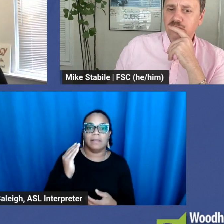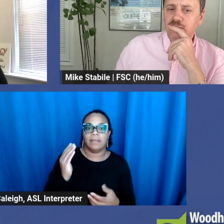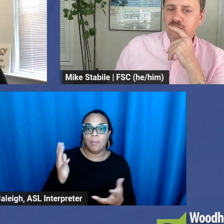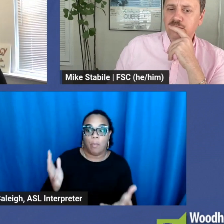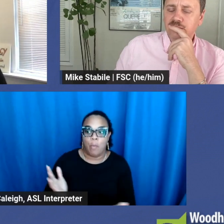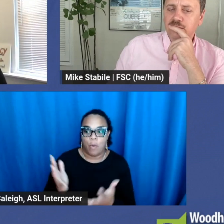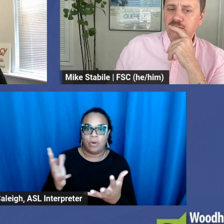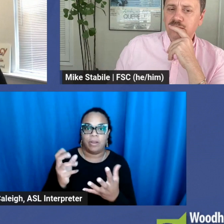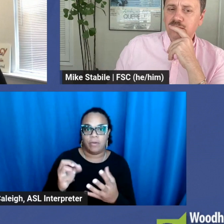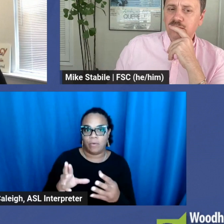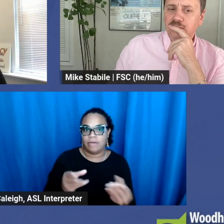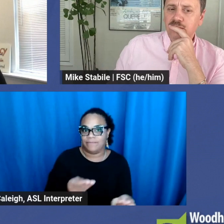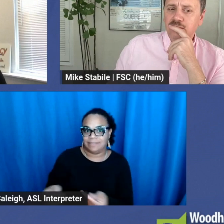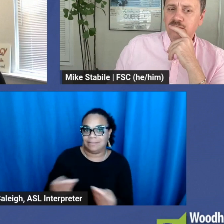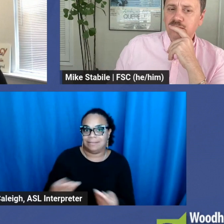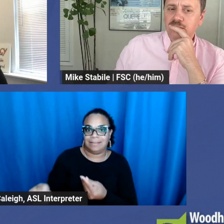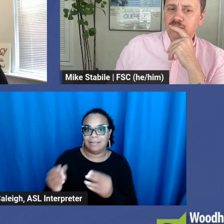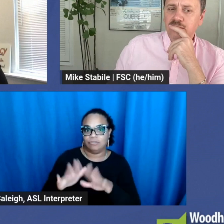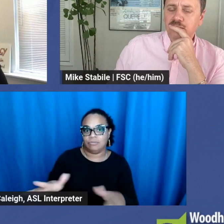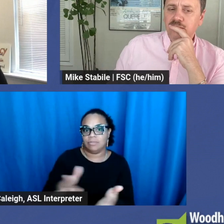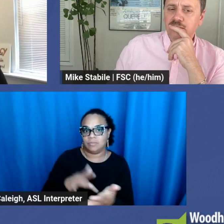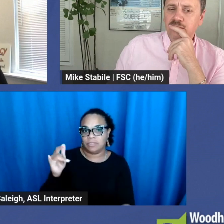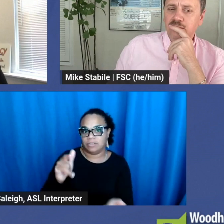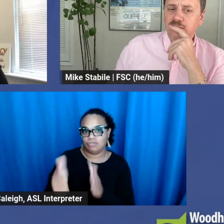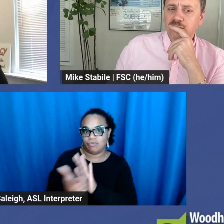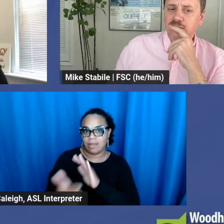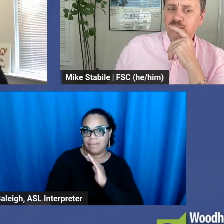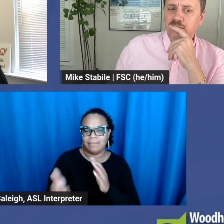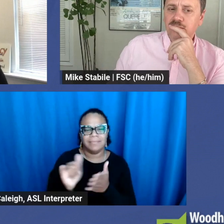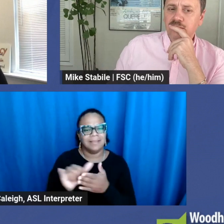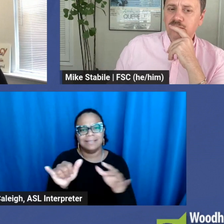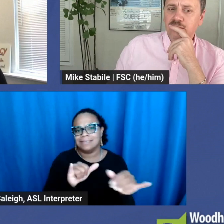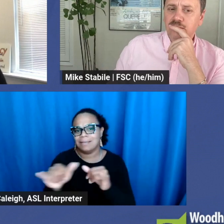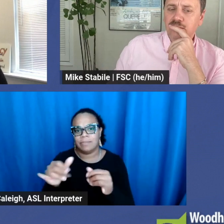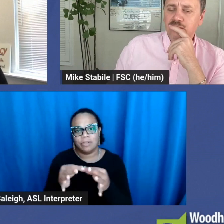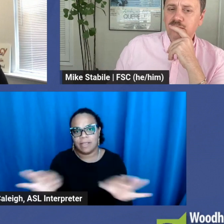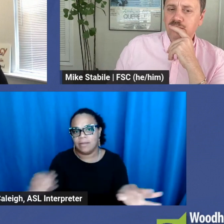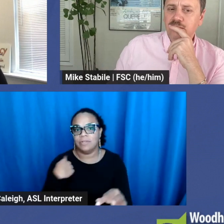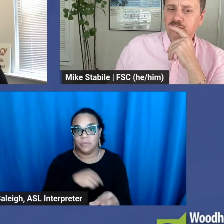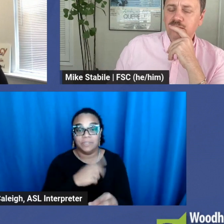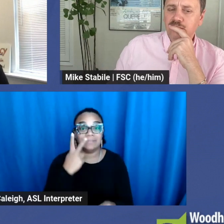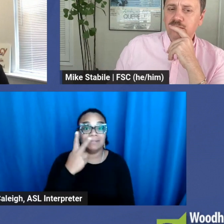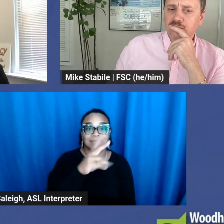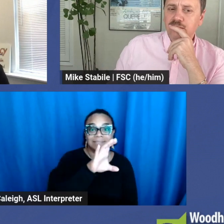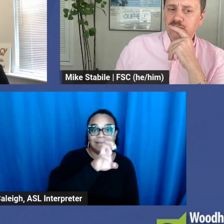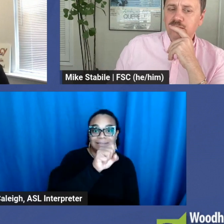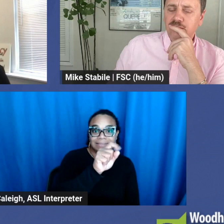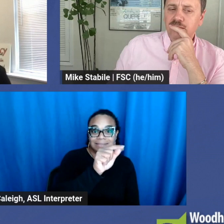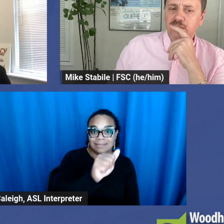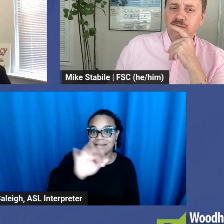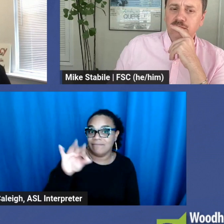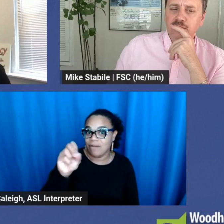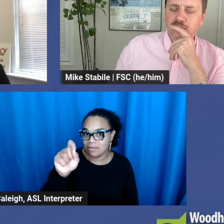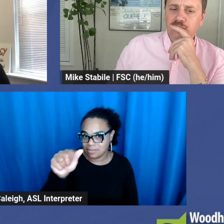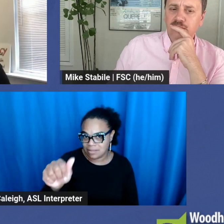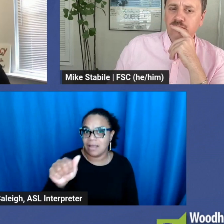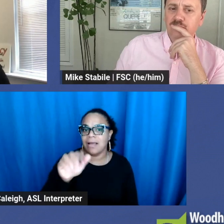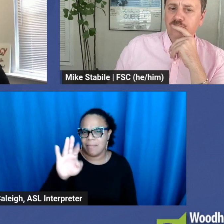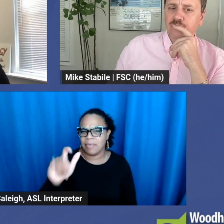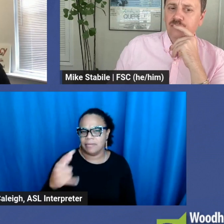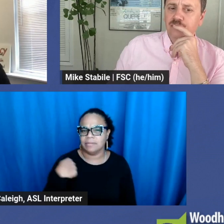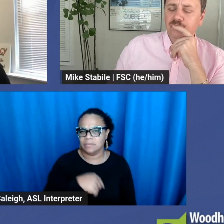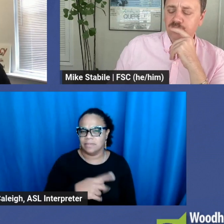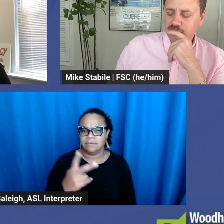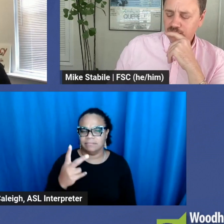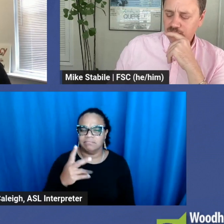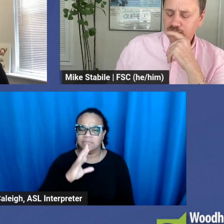exploitation crimes on those services. This is some of the same language that we've seen in SESTA FOSTA, which I think we'll be talking about a little bit later. But basically,